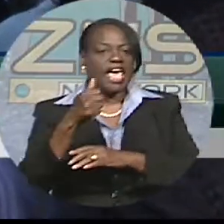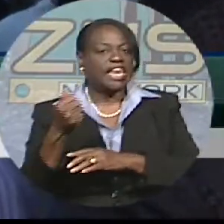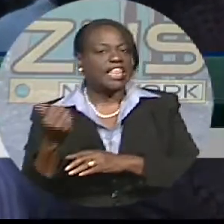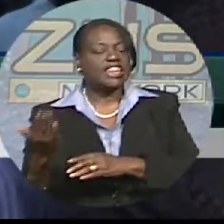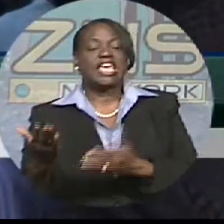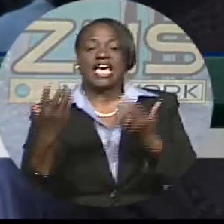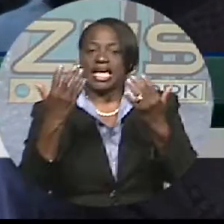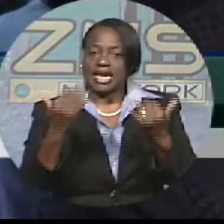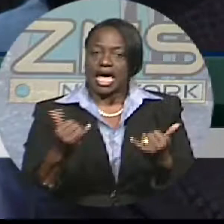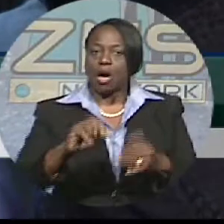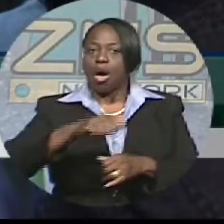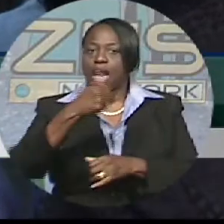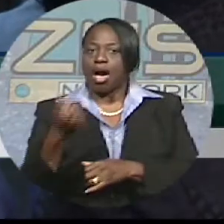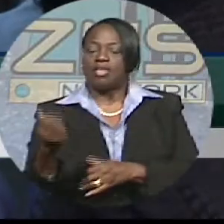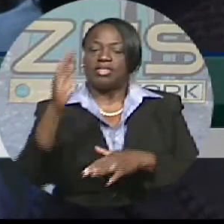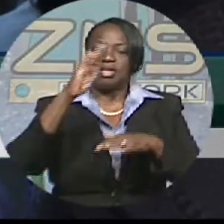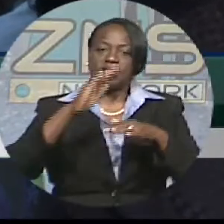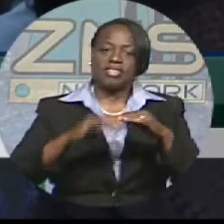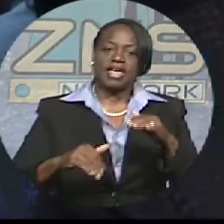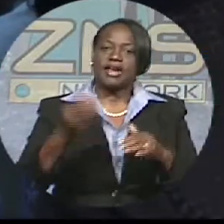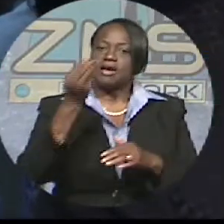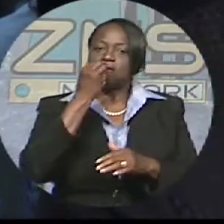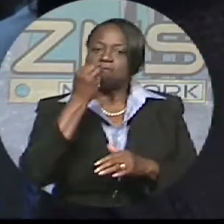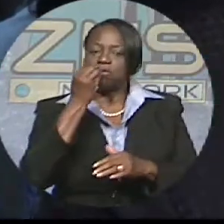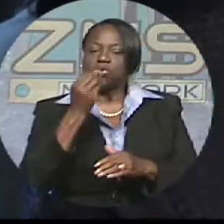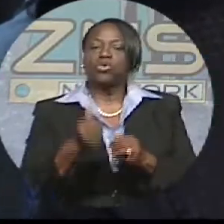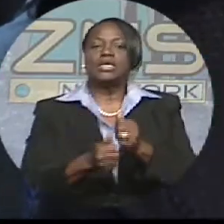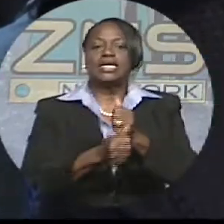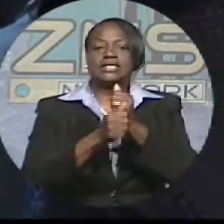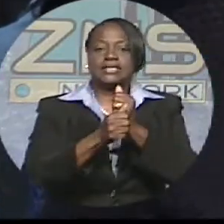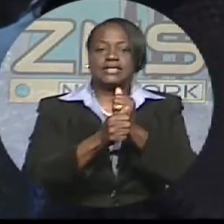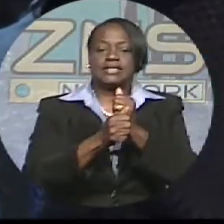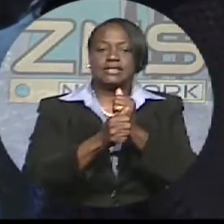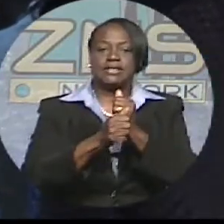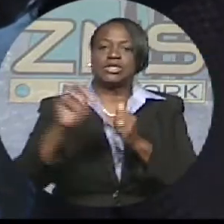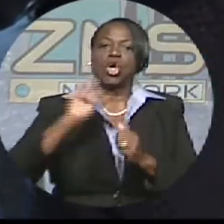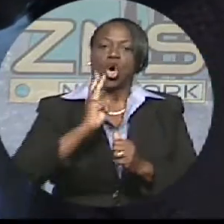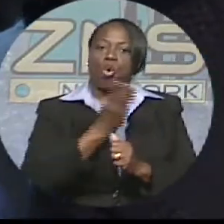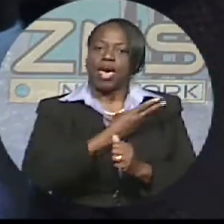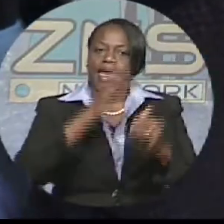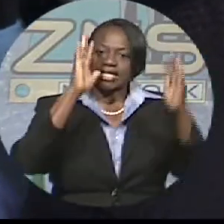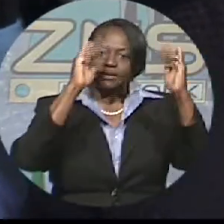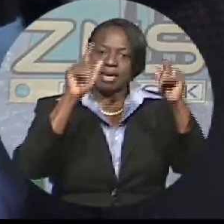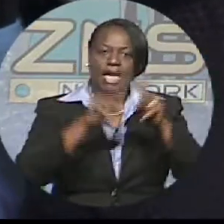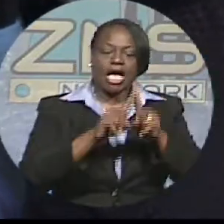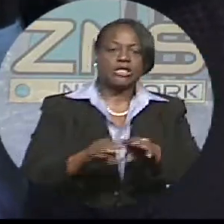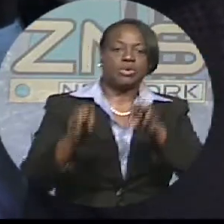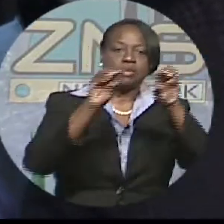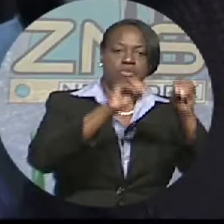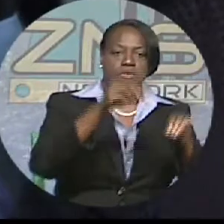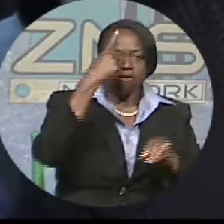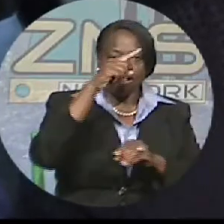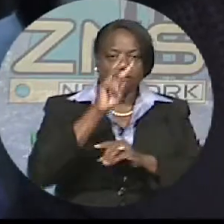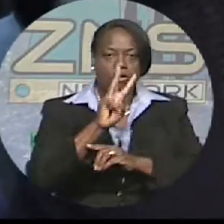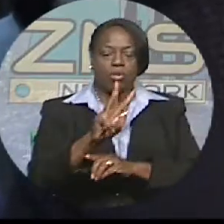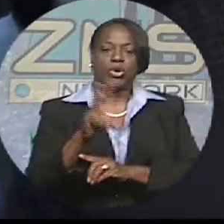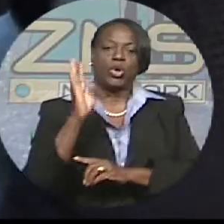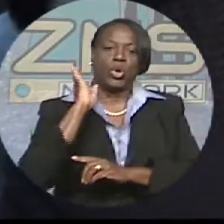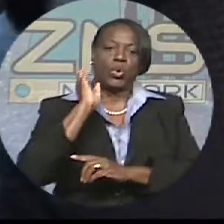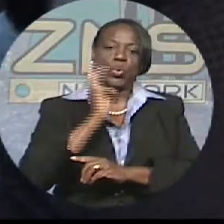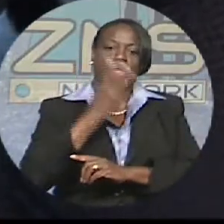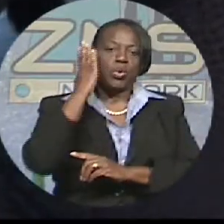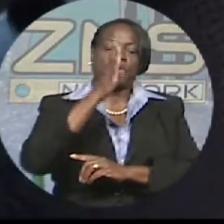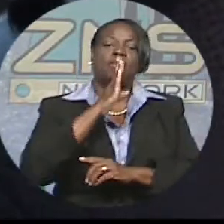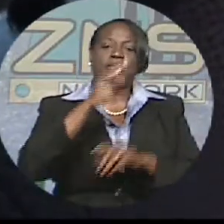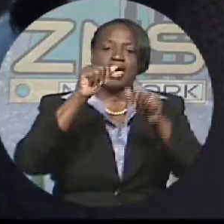now other than food assistance. We expect as we move forward that we will be able to